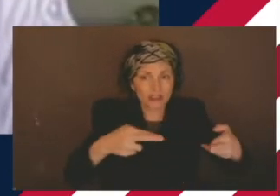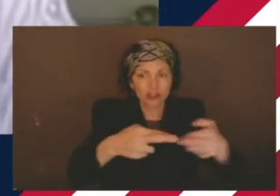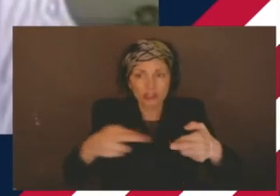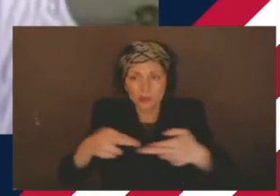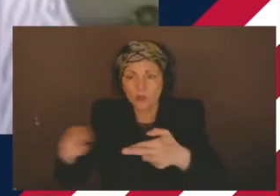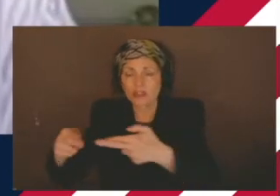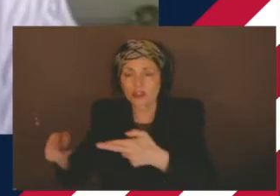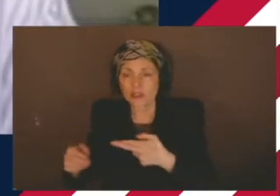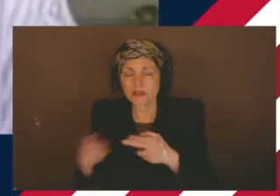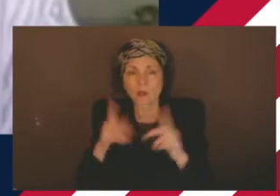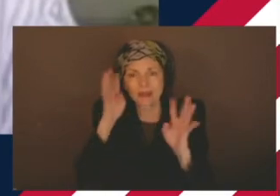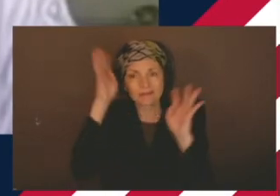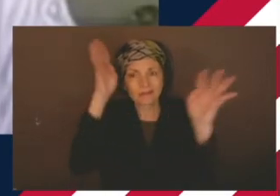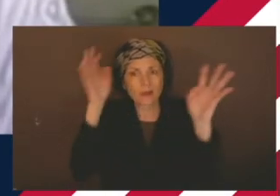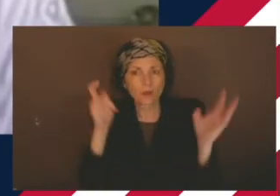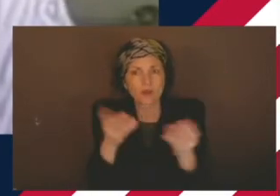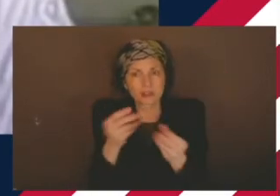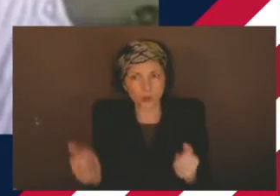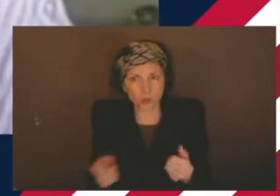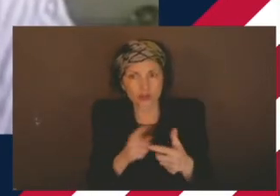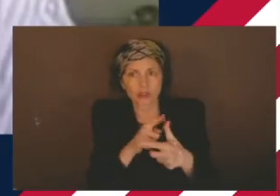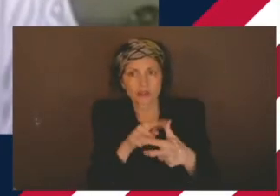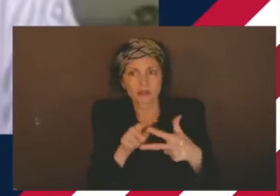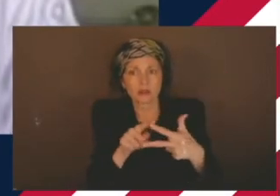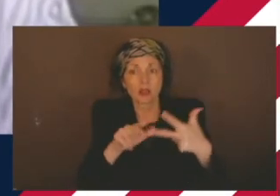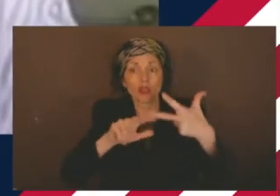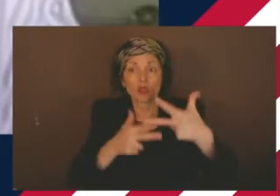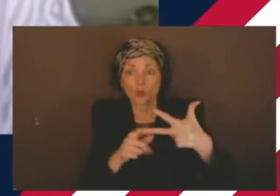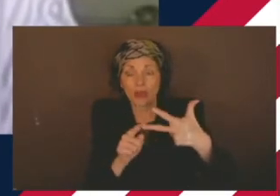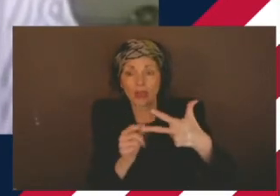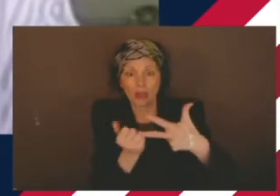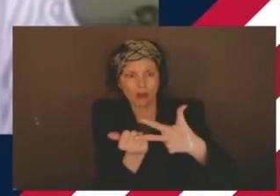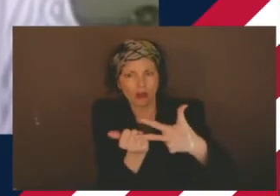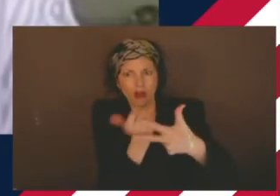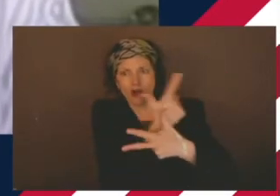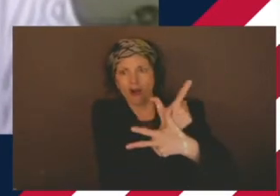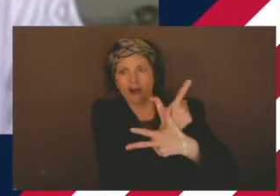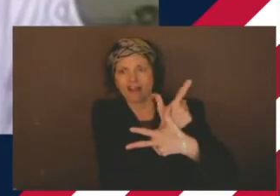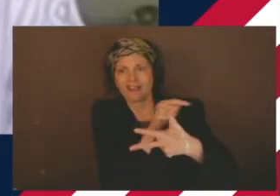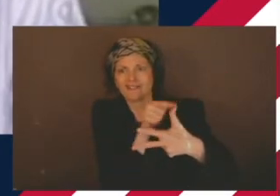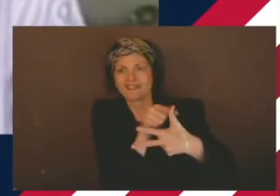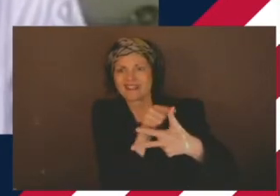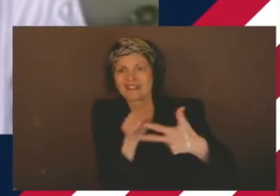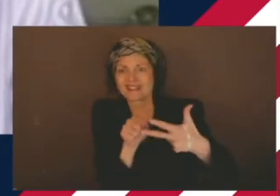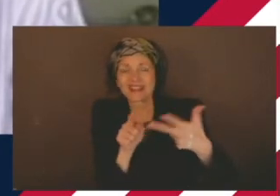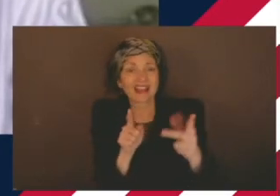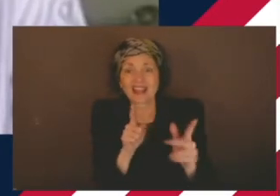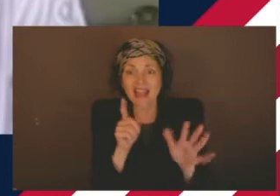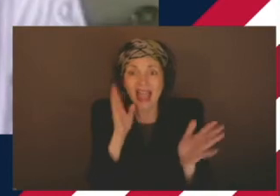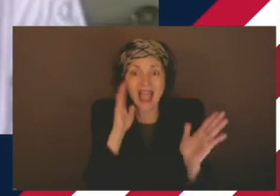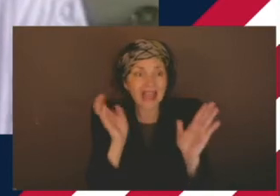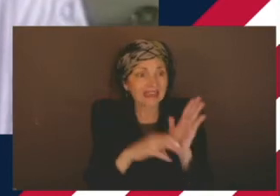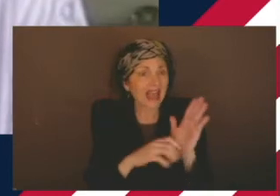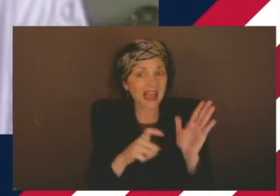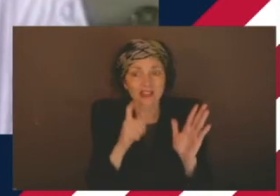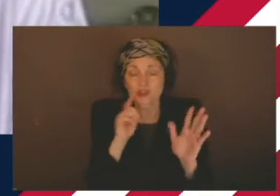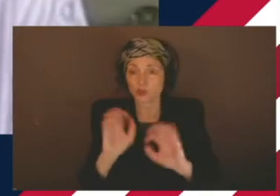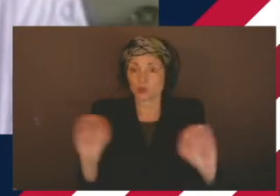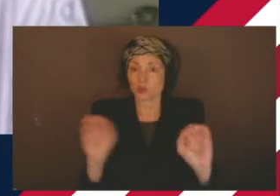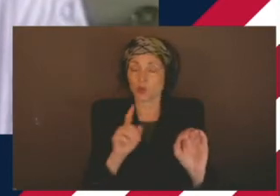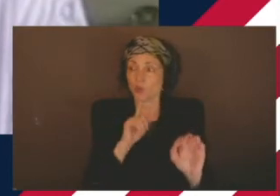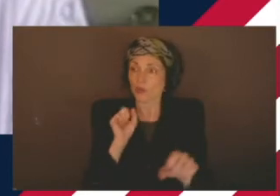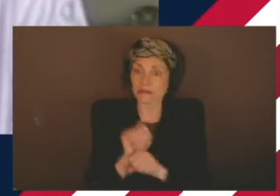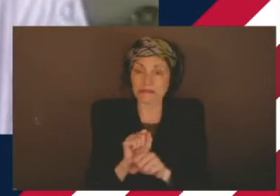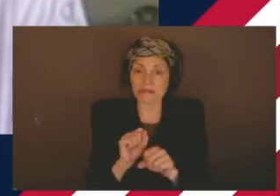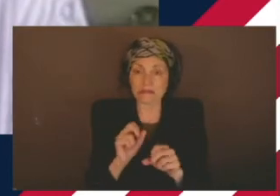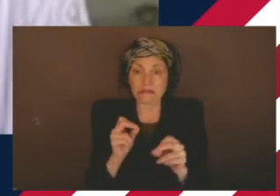solutions. Three, all of the above. Acknowledge that there are no silver bullet solutions for net zero emissions and beyond, and